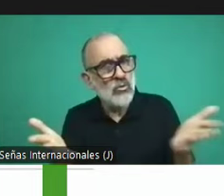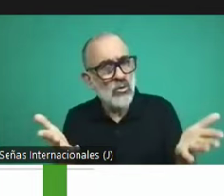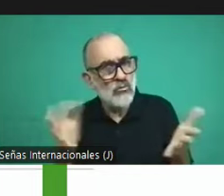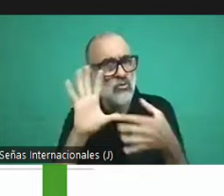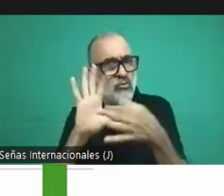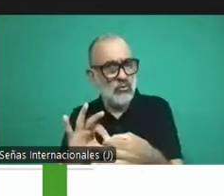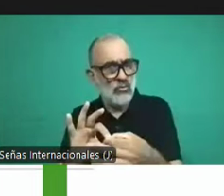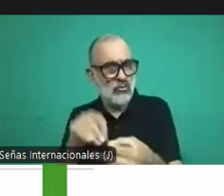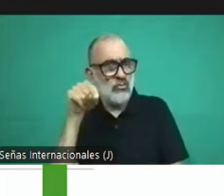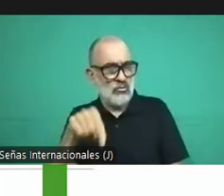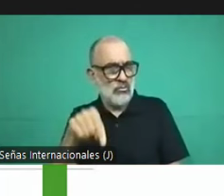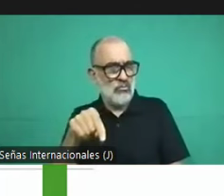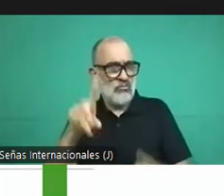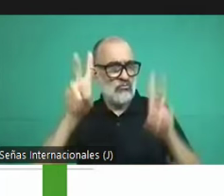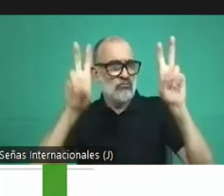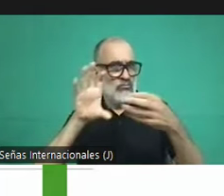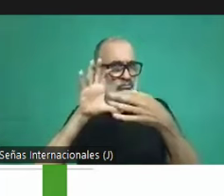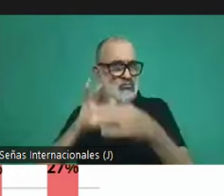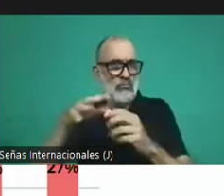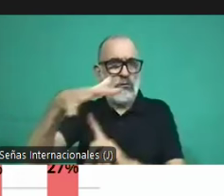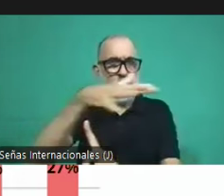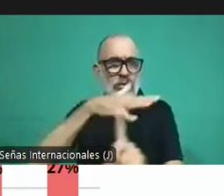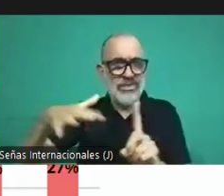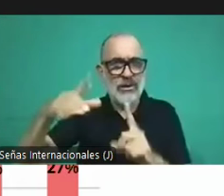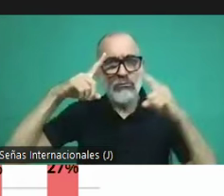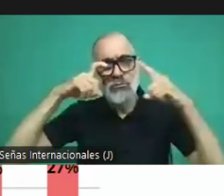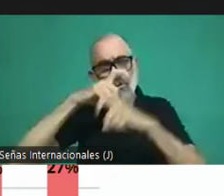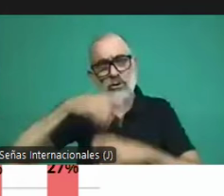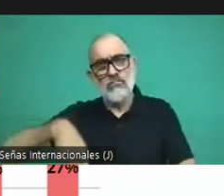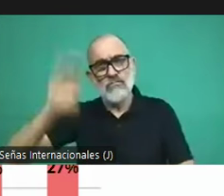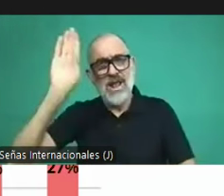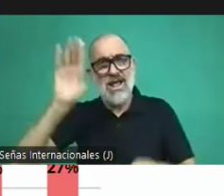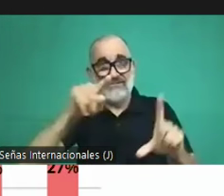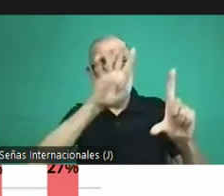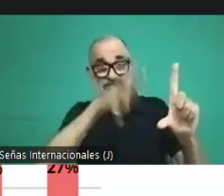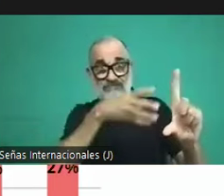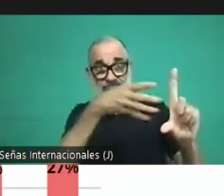controlled in a context of greater sanitary complexity.